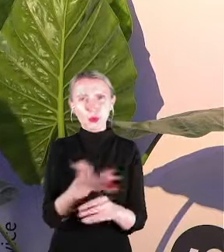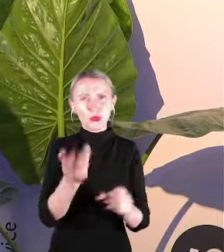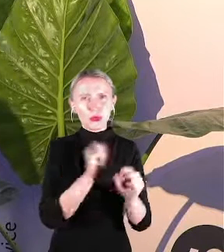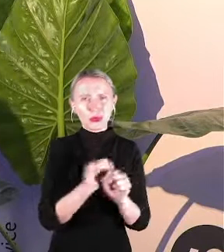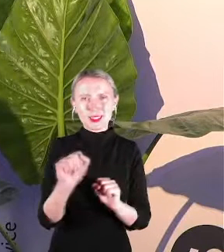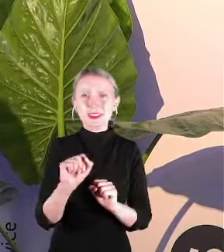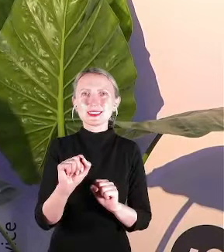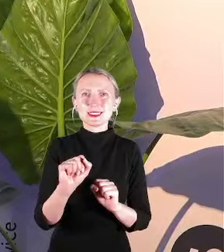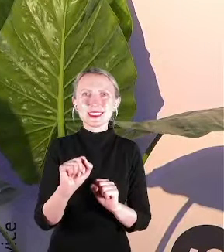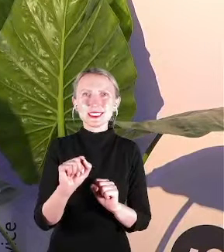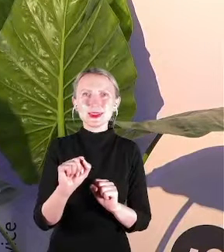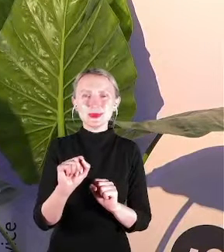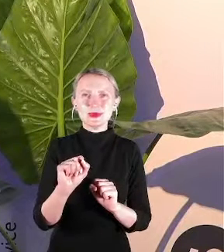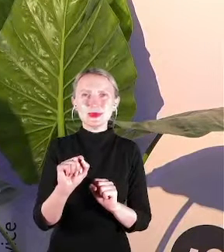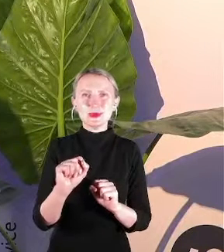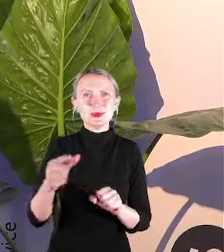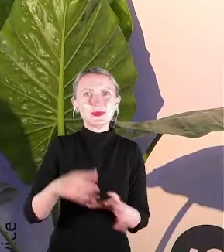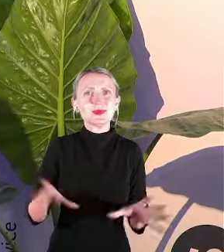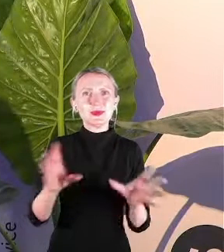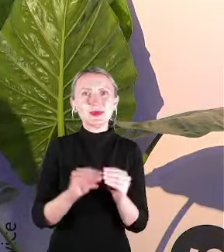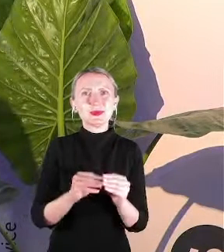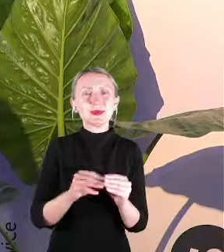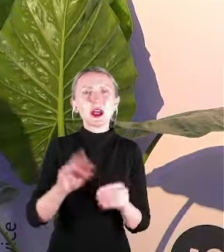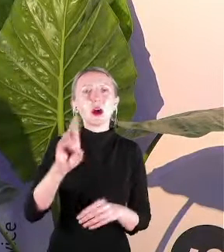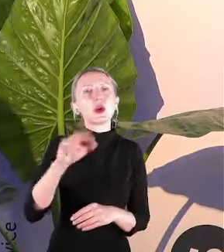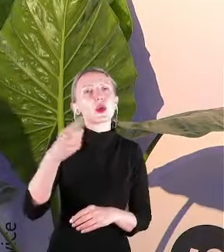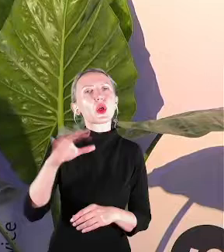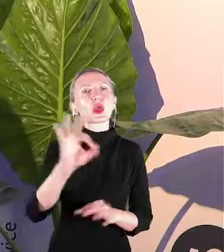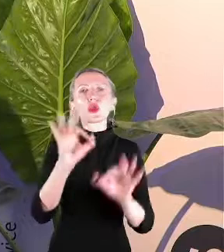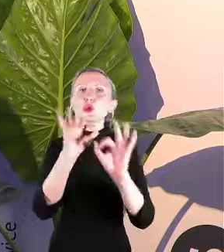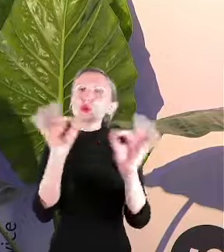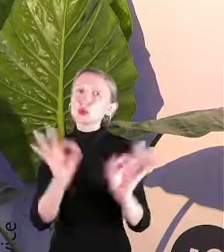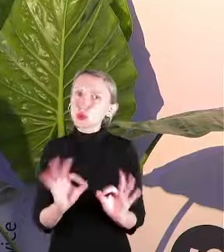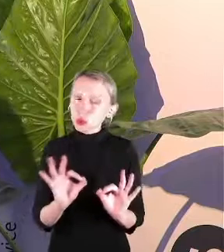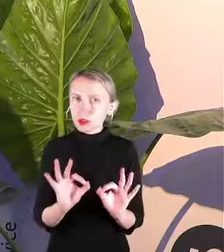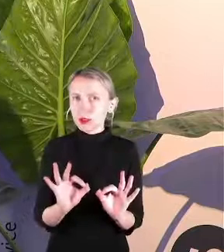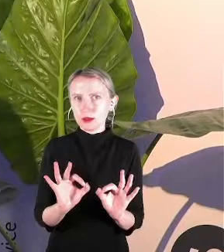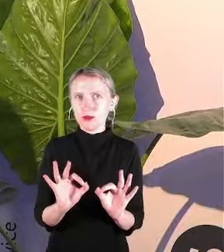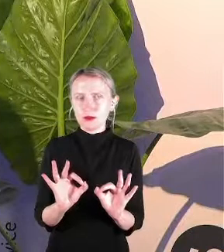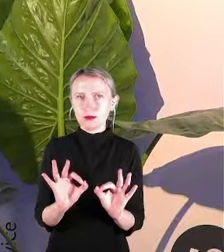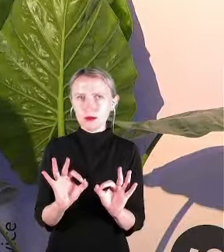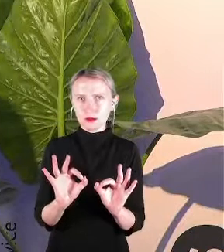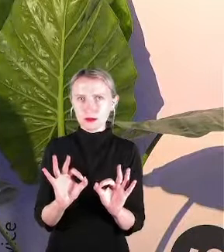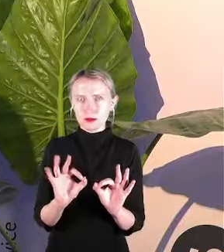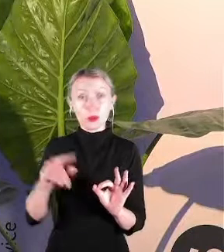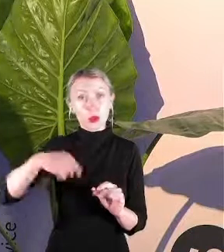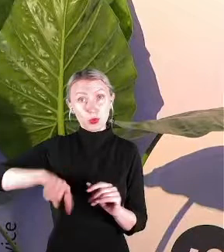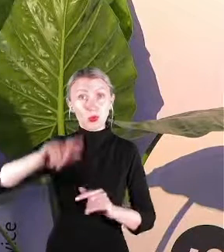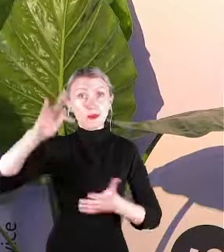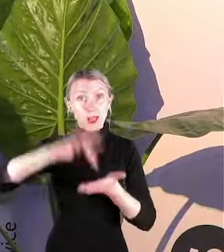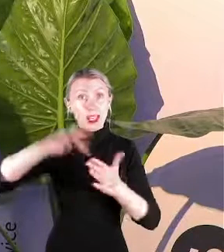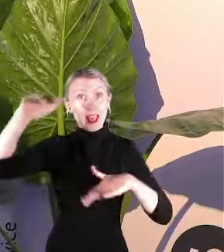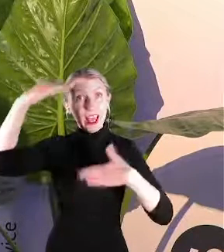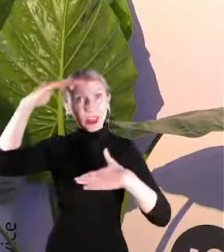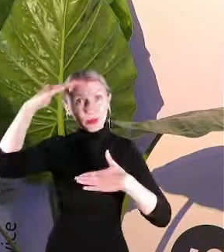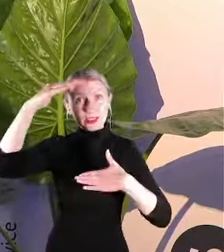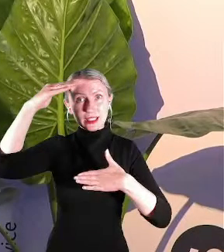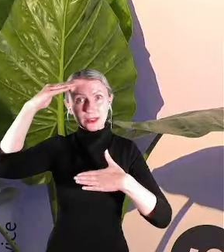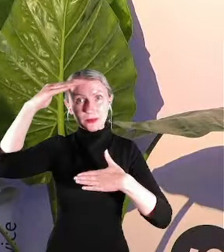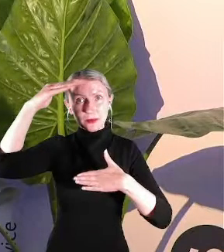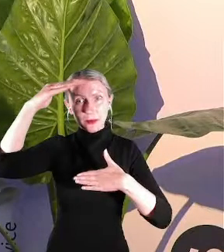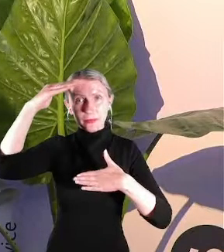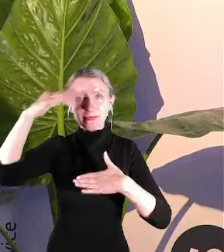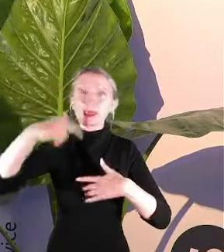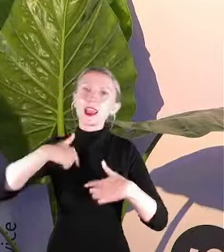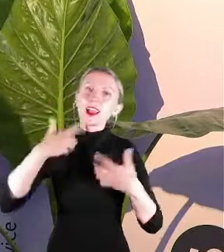360 at Rondo Sztuki and Art Roundabout here in Katowice, but also to all of you who